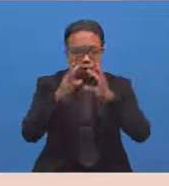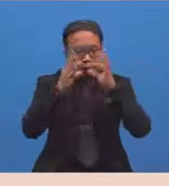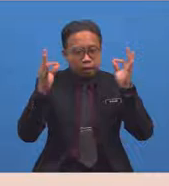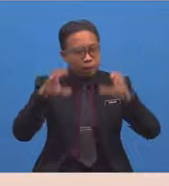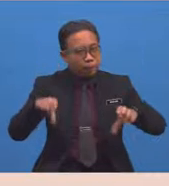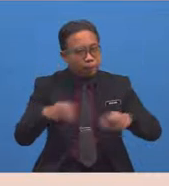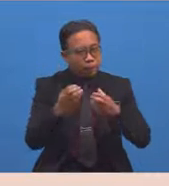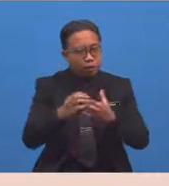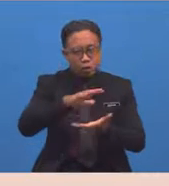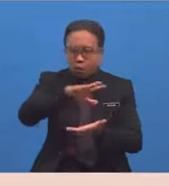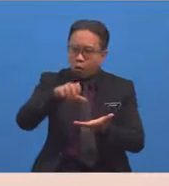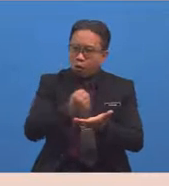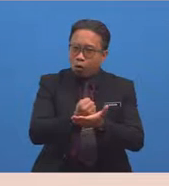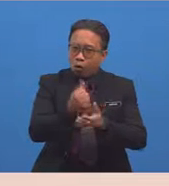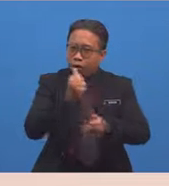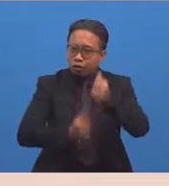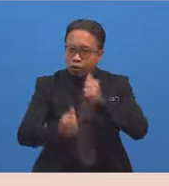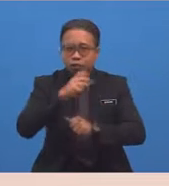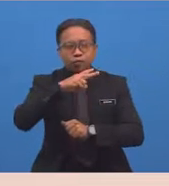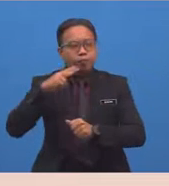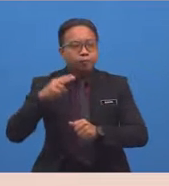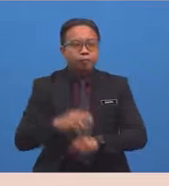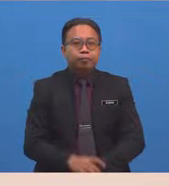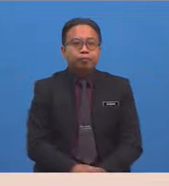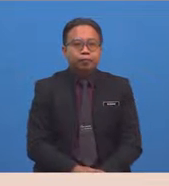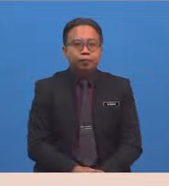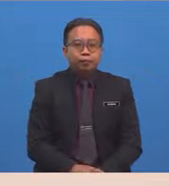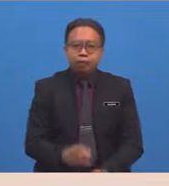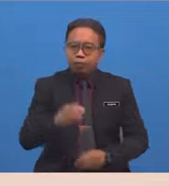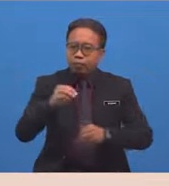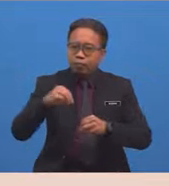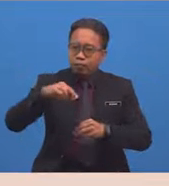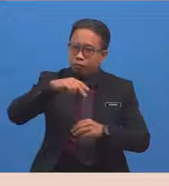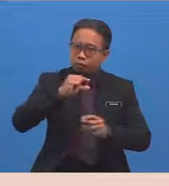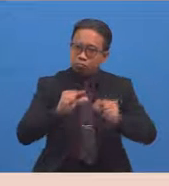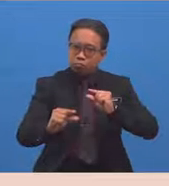makes, are action verbs. Basically, they are movements.